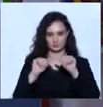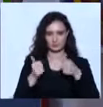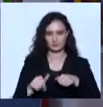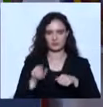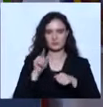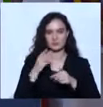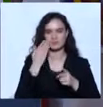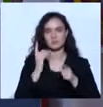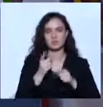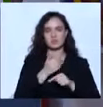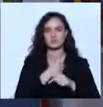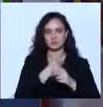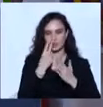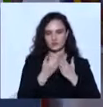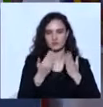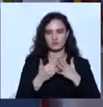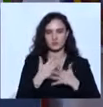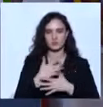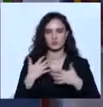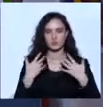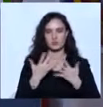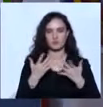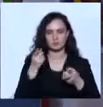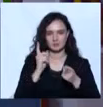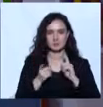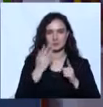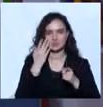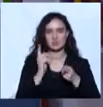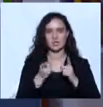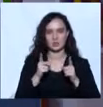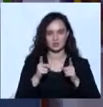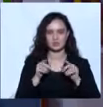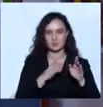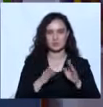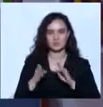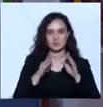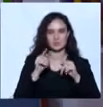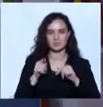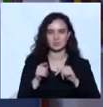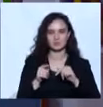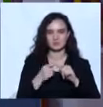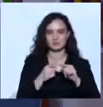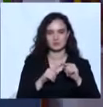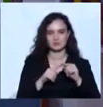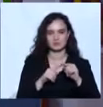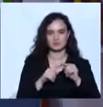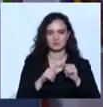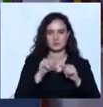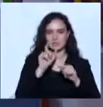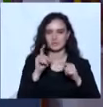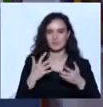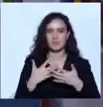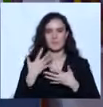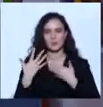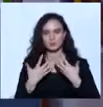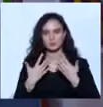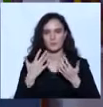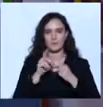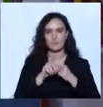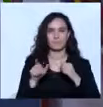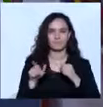He really wanted to show animals in a realistic way, so he didn't give them human emotions or